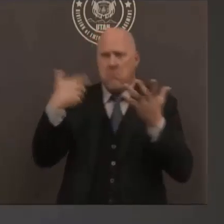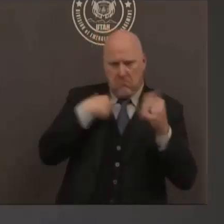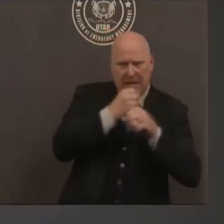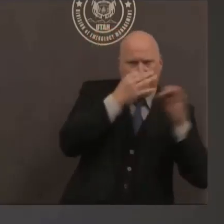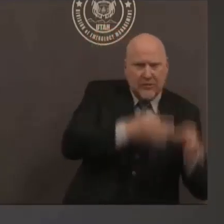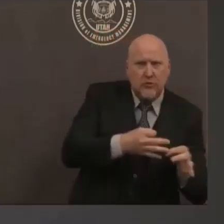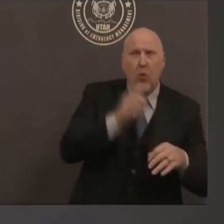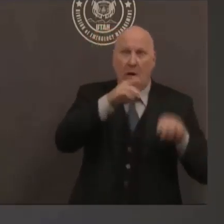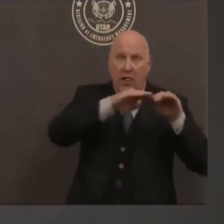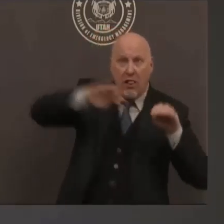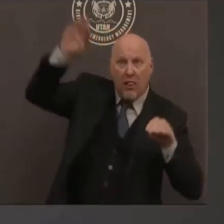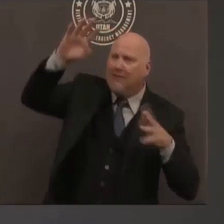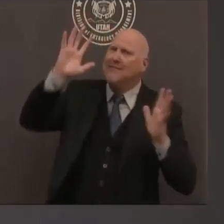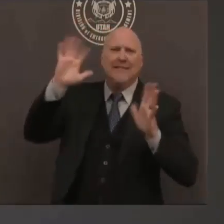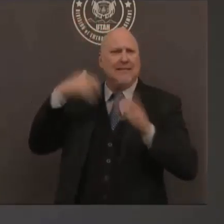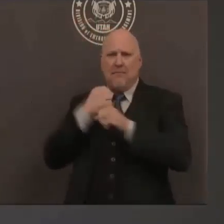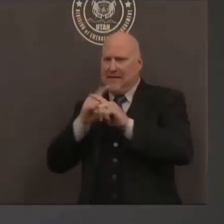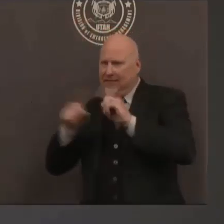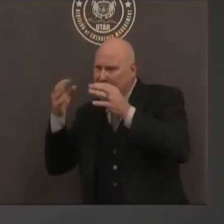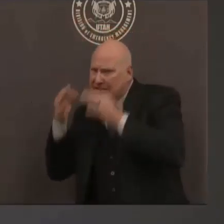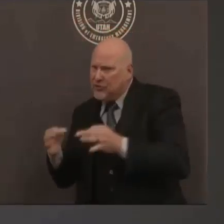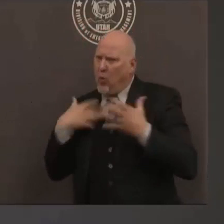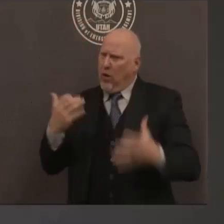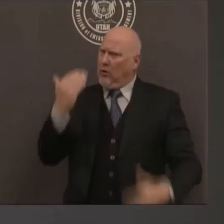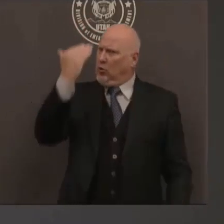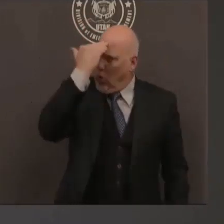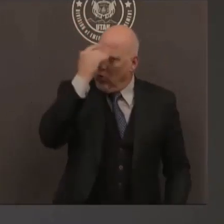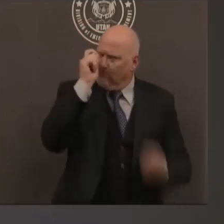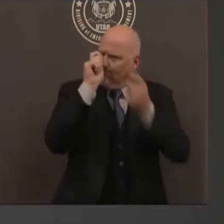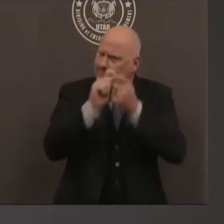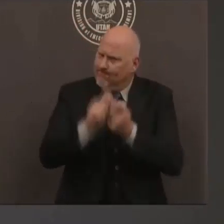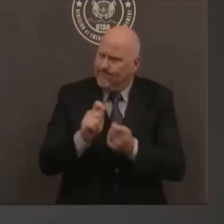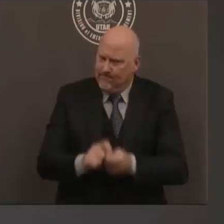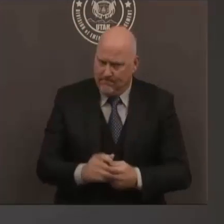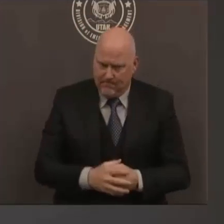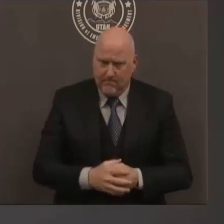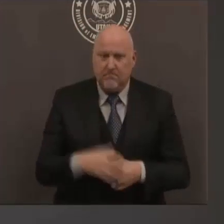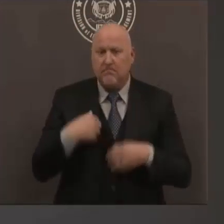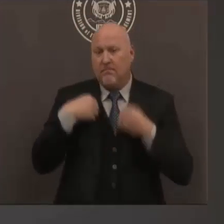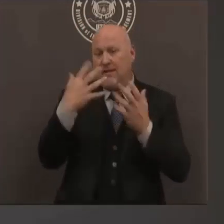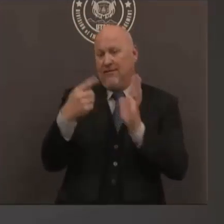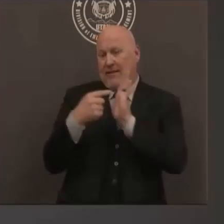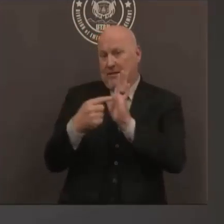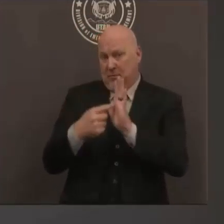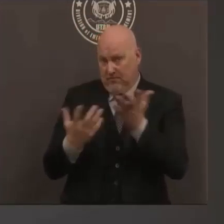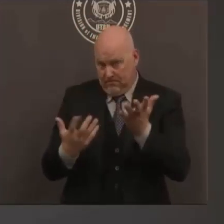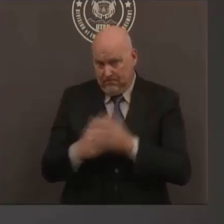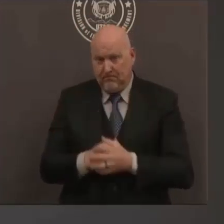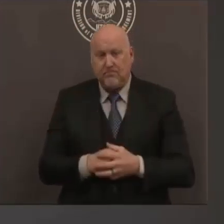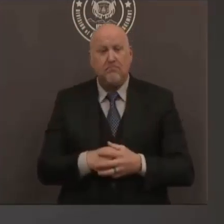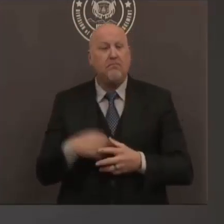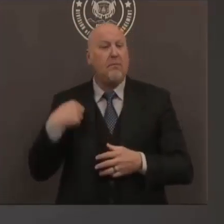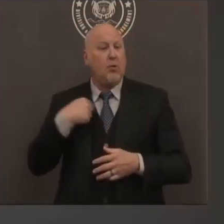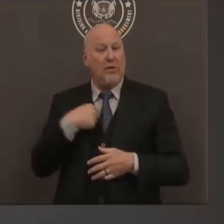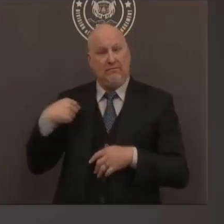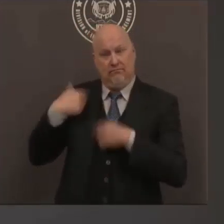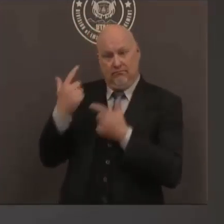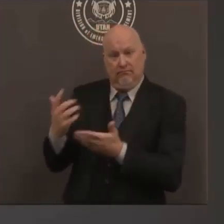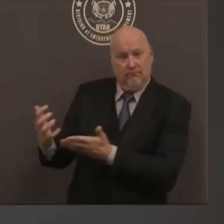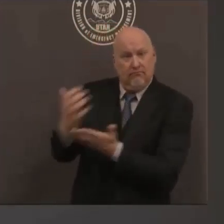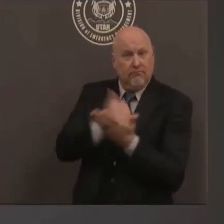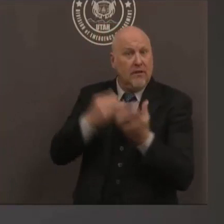hospitalizations. They tell us how the virus is spreading among us as people, and if we have acute symptoms, we go to the